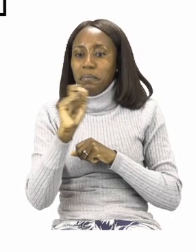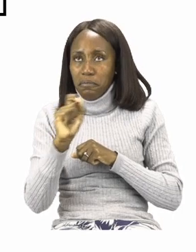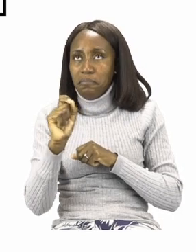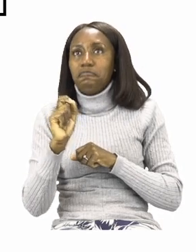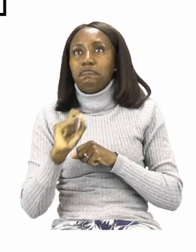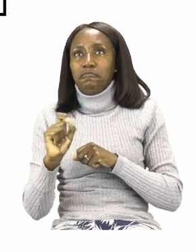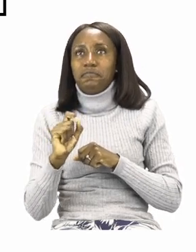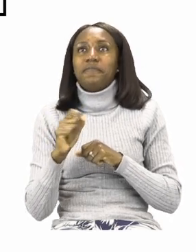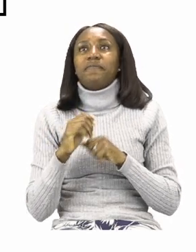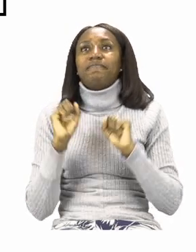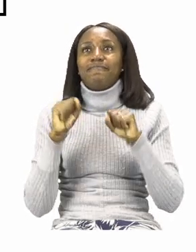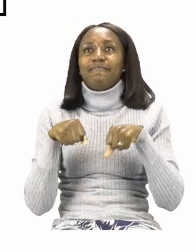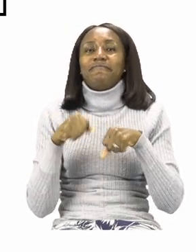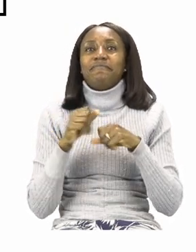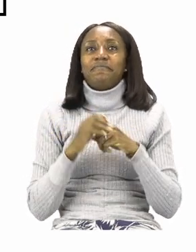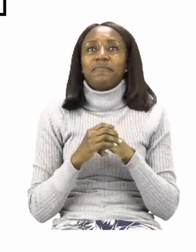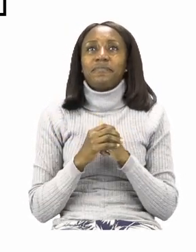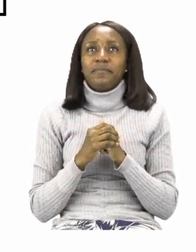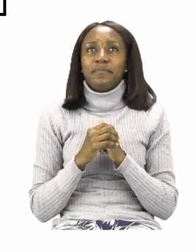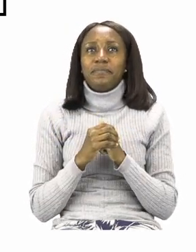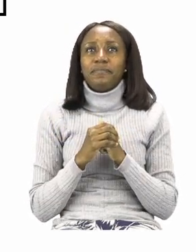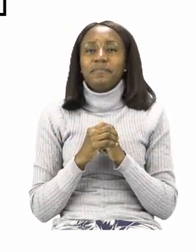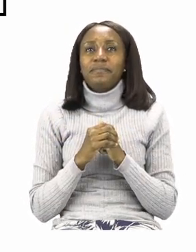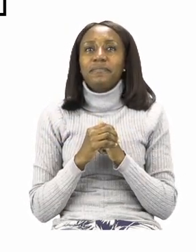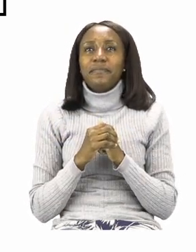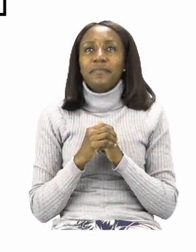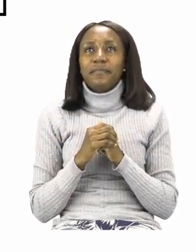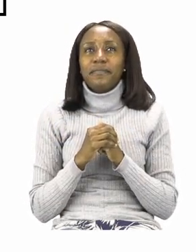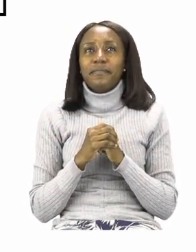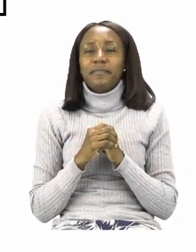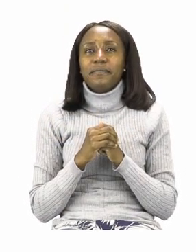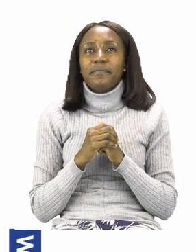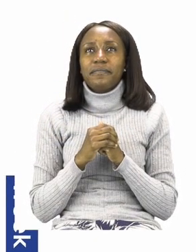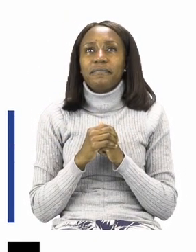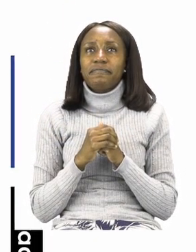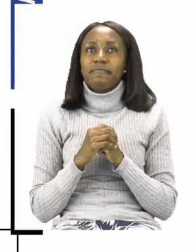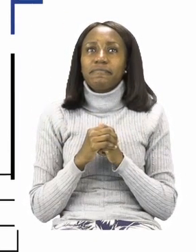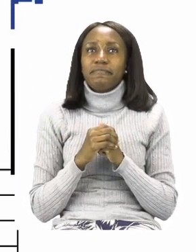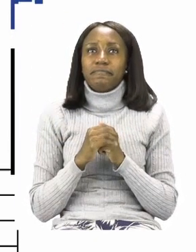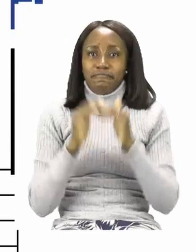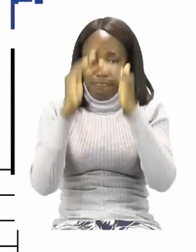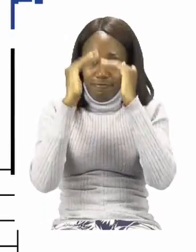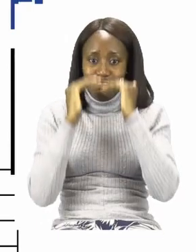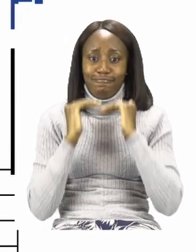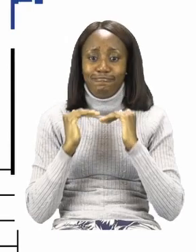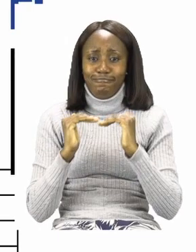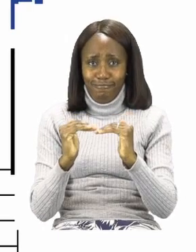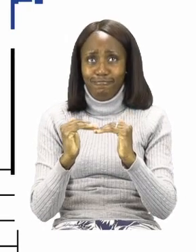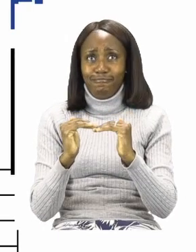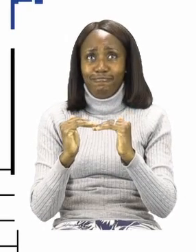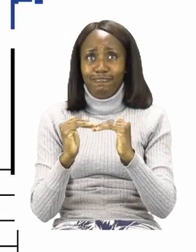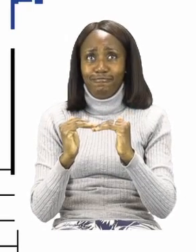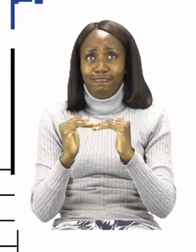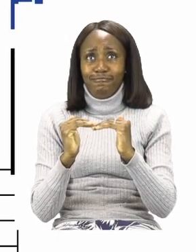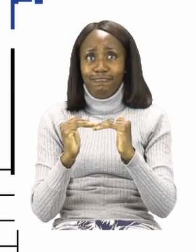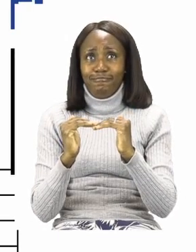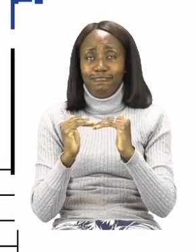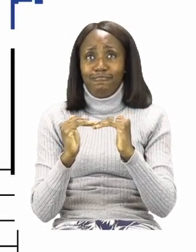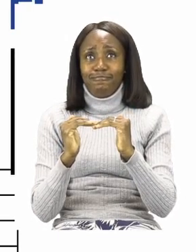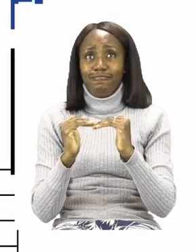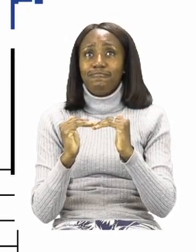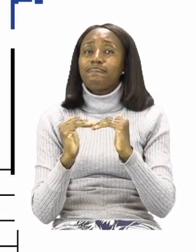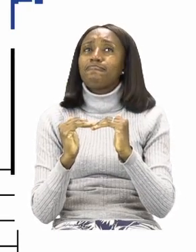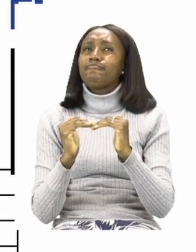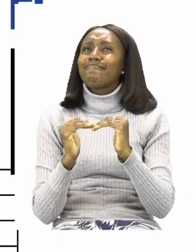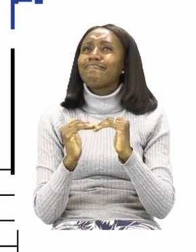friendship. In the next part of the page, we go back to the board. You